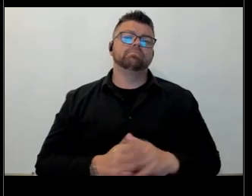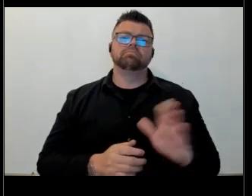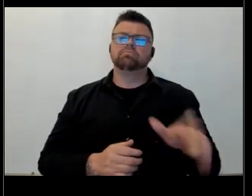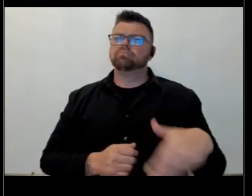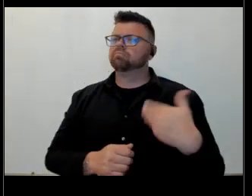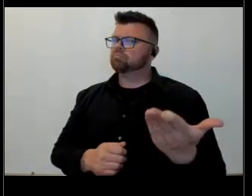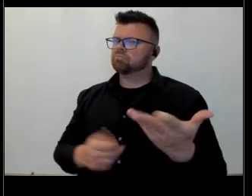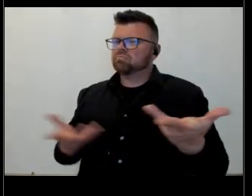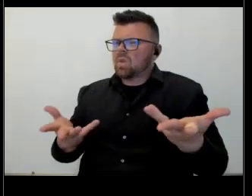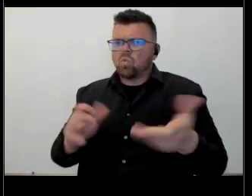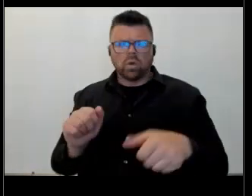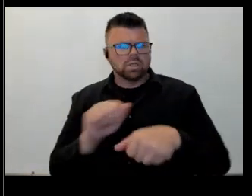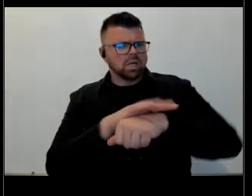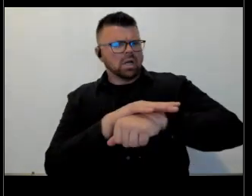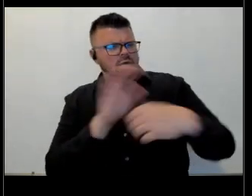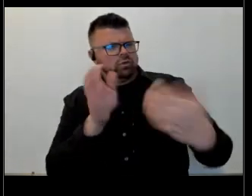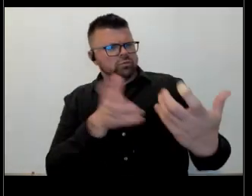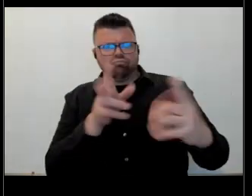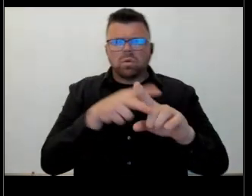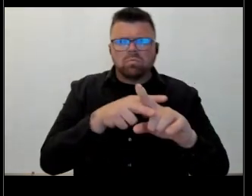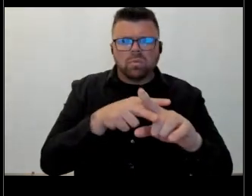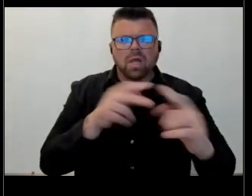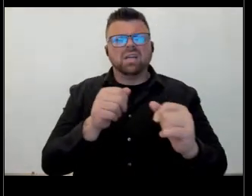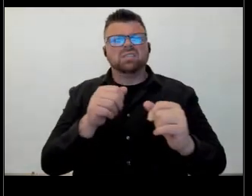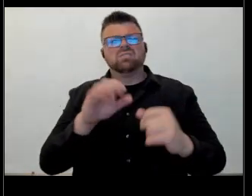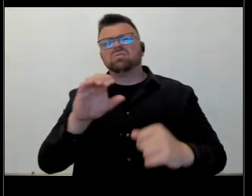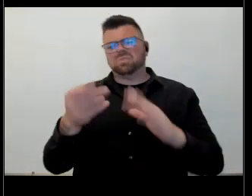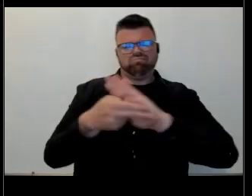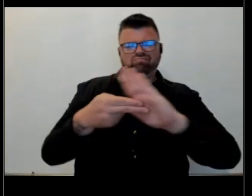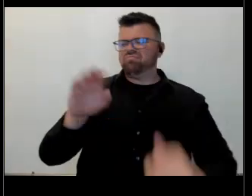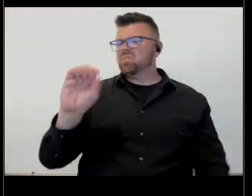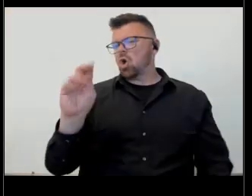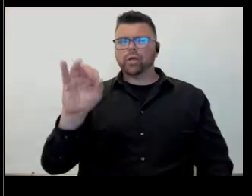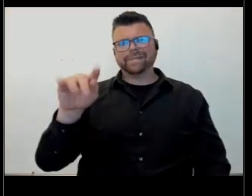What's covered? On-site facilities.